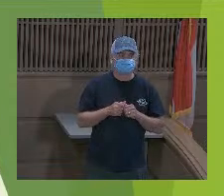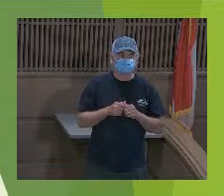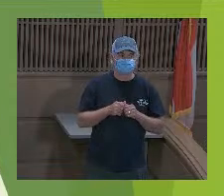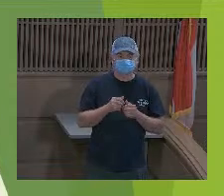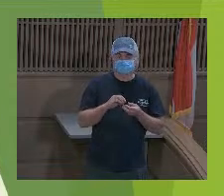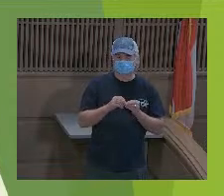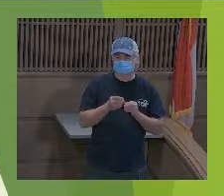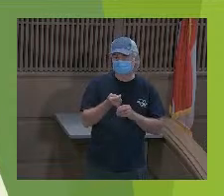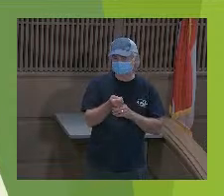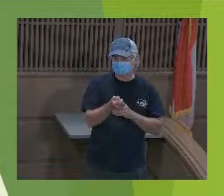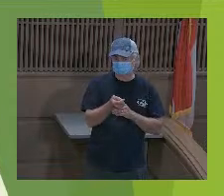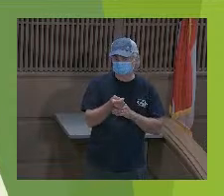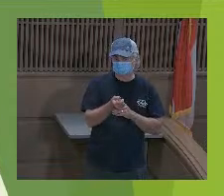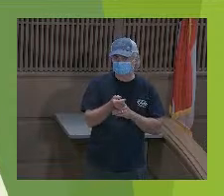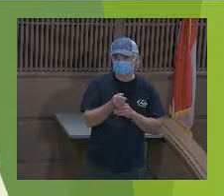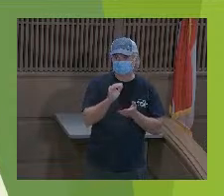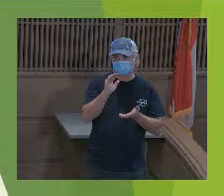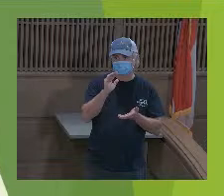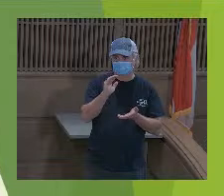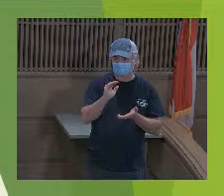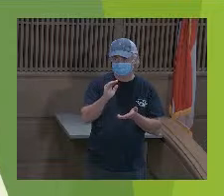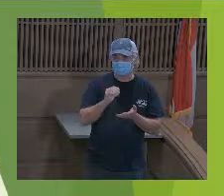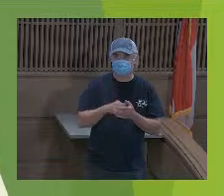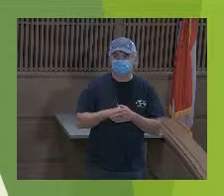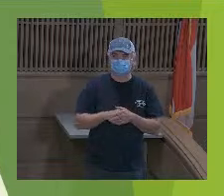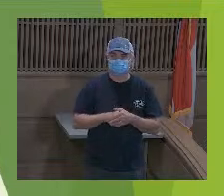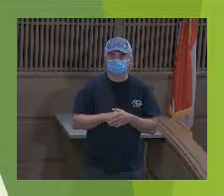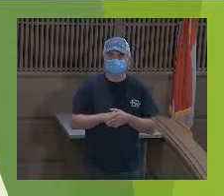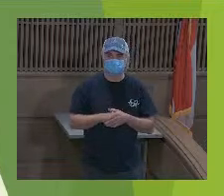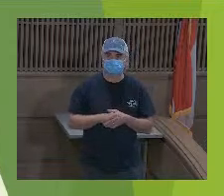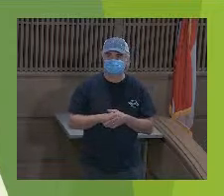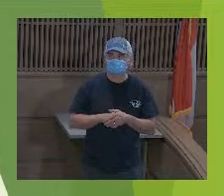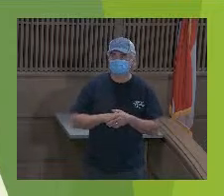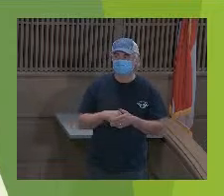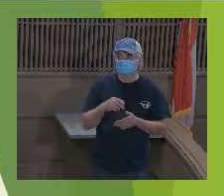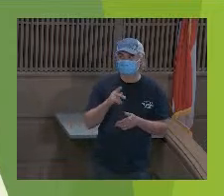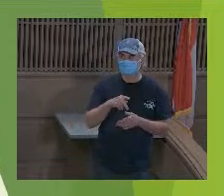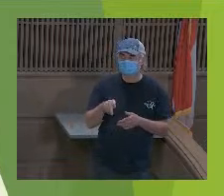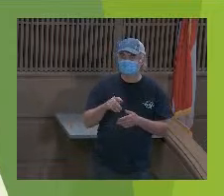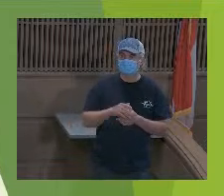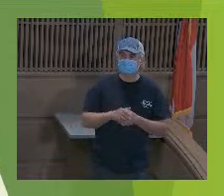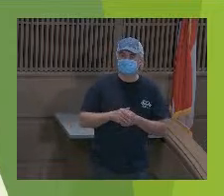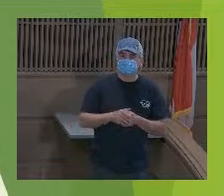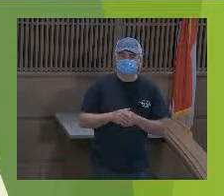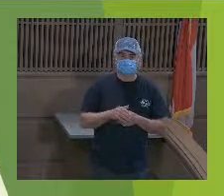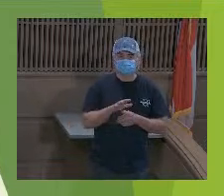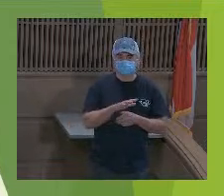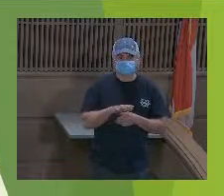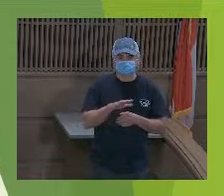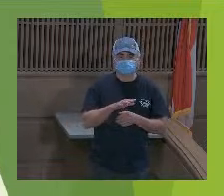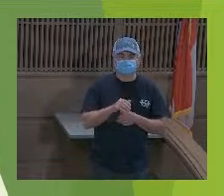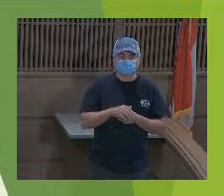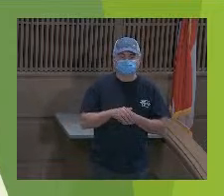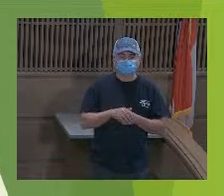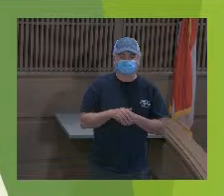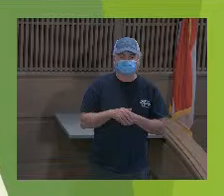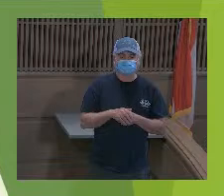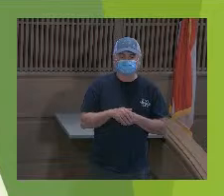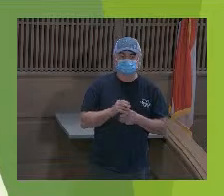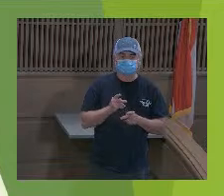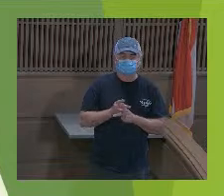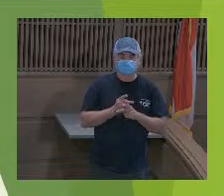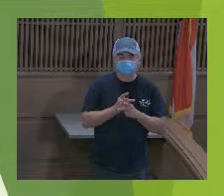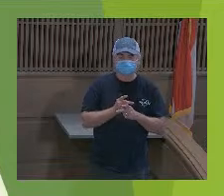decline. It is not a significant decline. Phoebe Putney, the two local hospitals, maintain what's called a